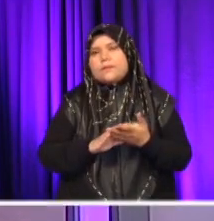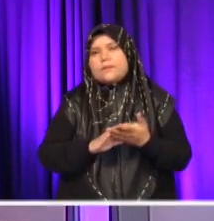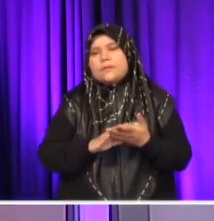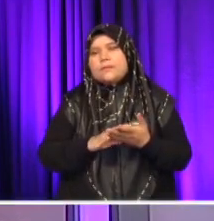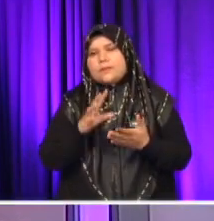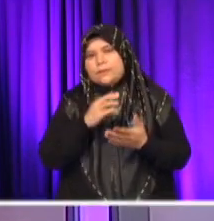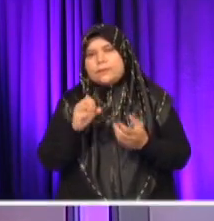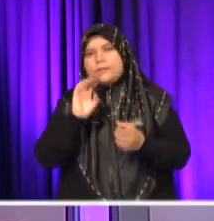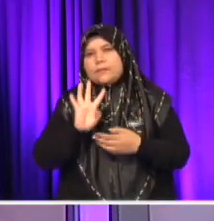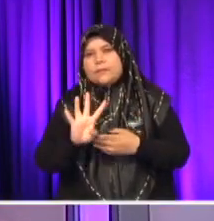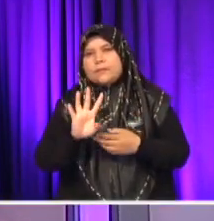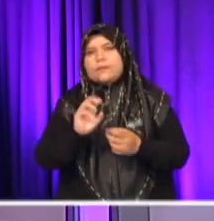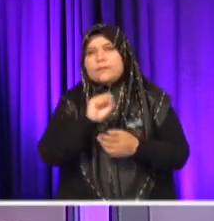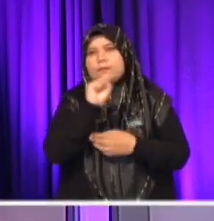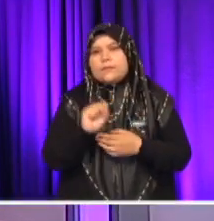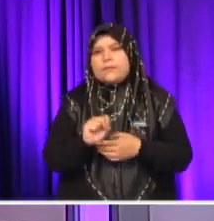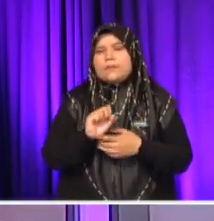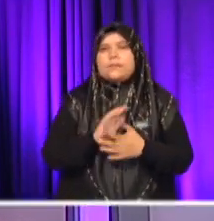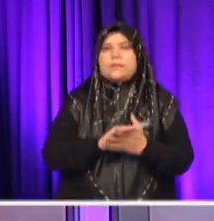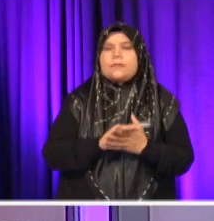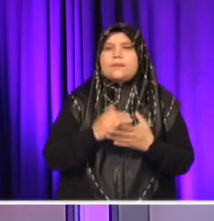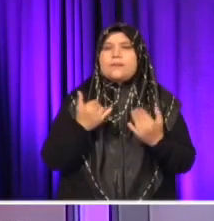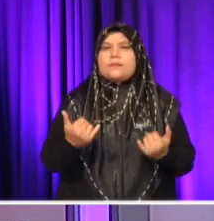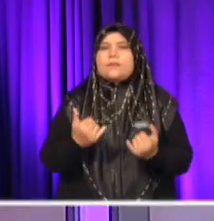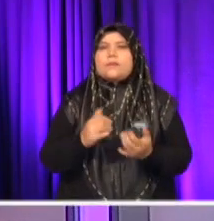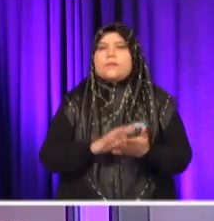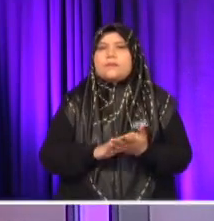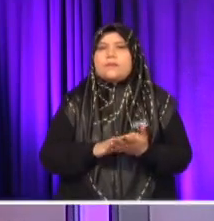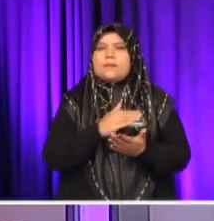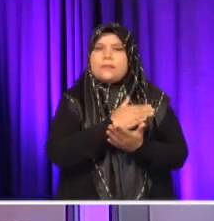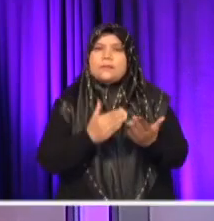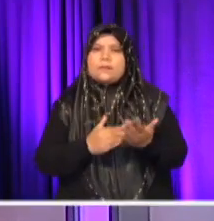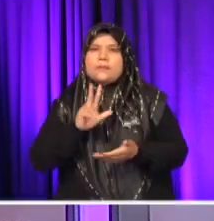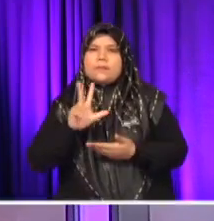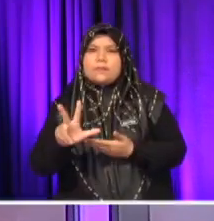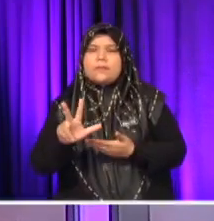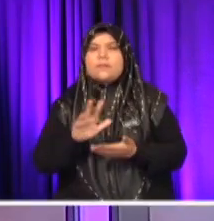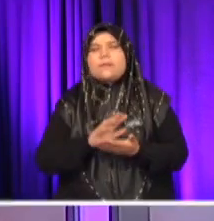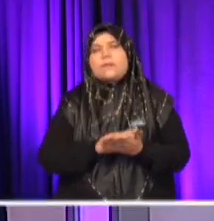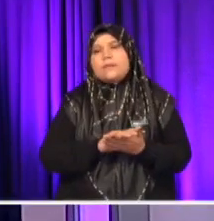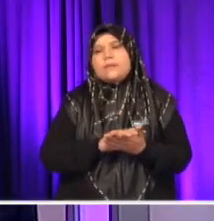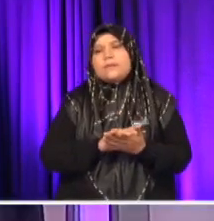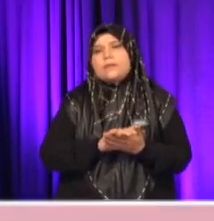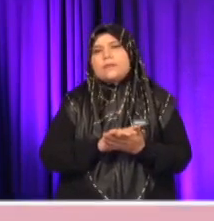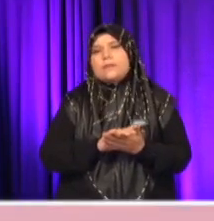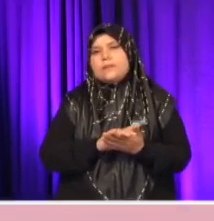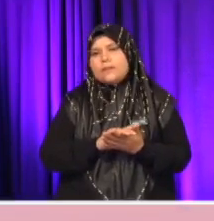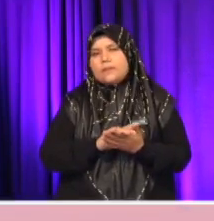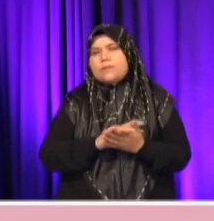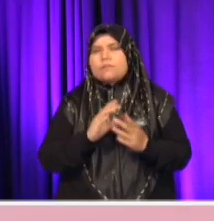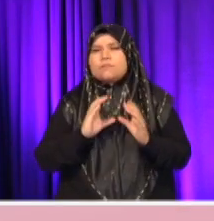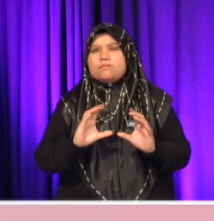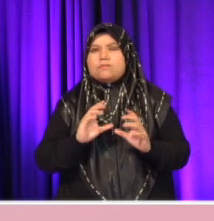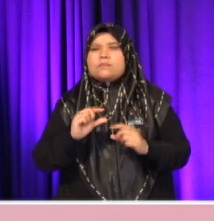you've got 4 questions on that. All right. Okay. Now let's move on to part 3. All right. This is slightly, challenging.